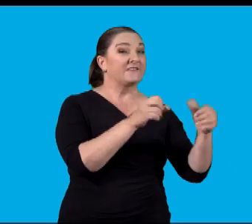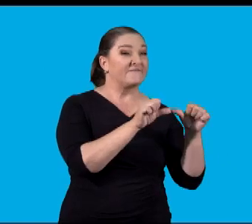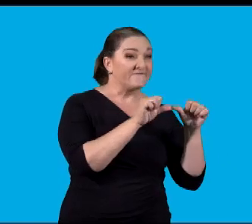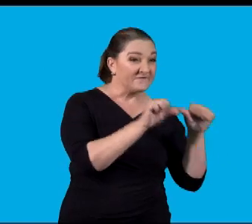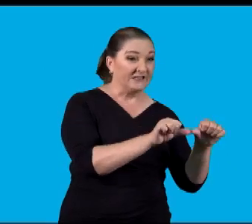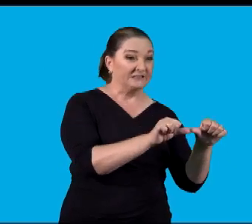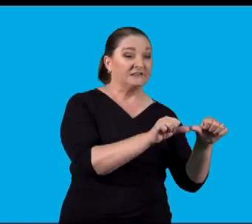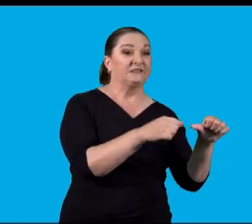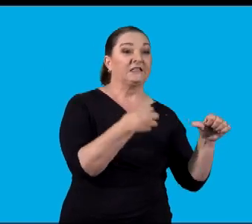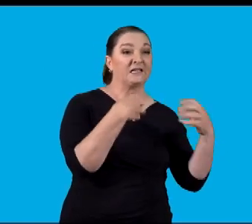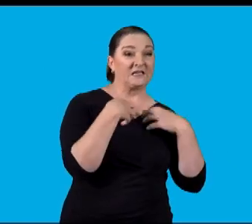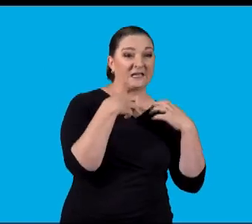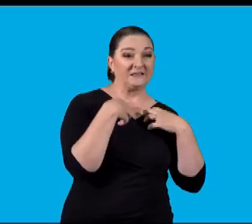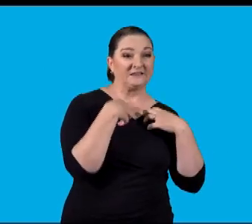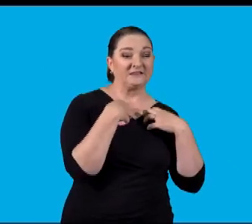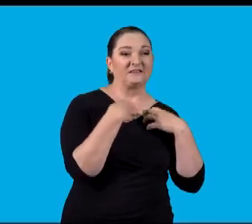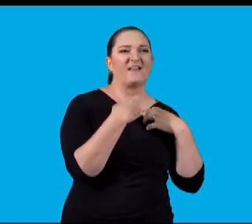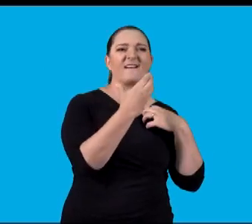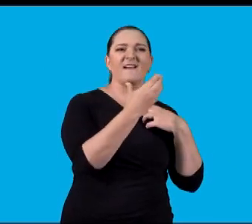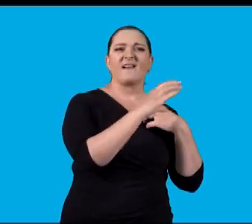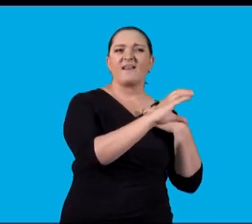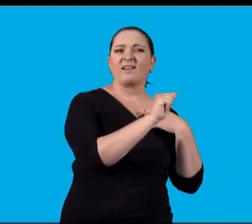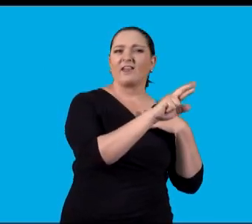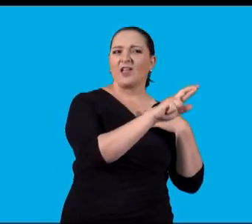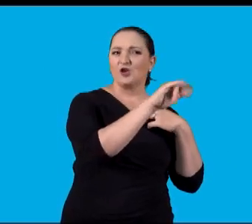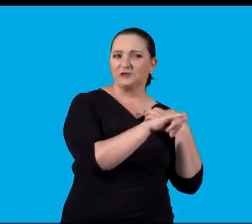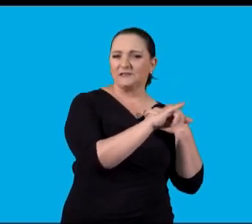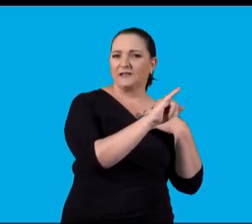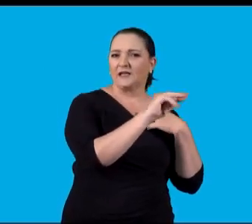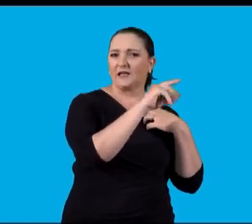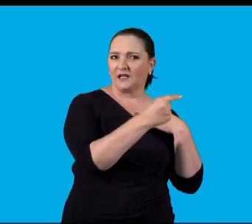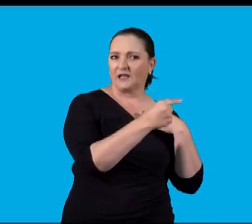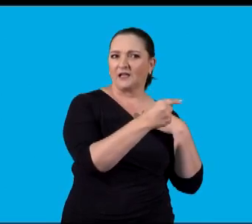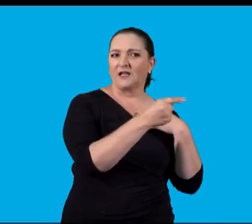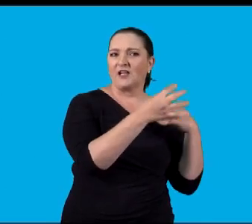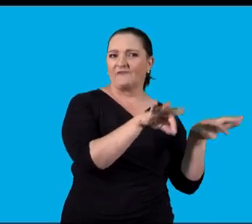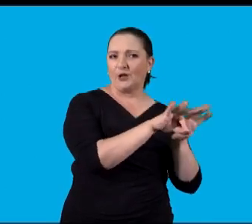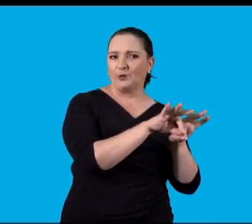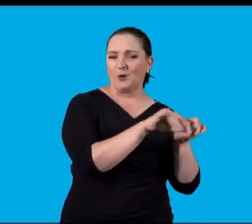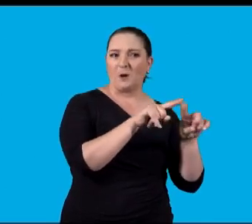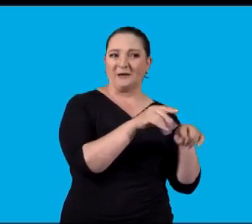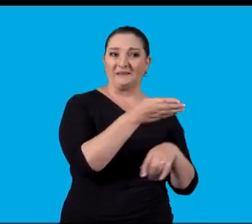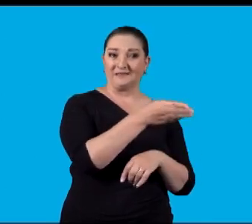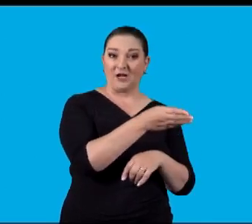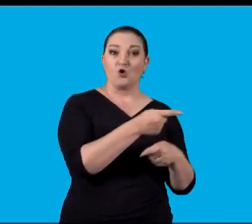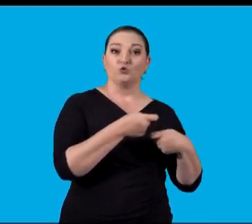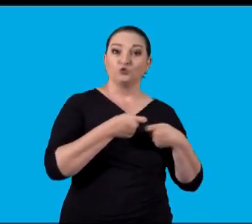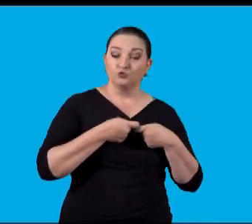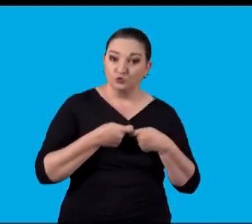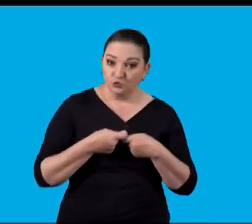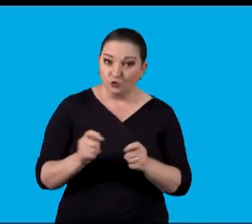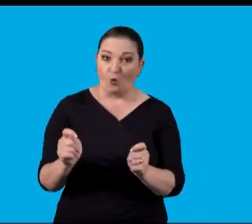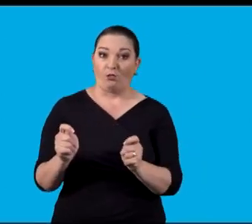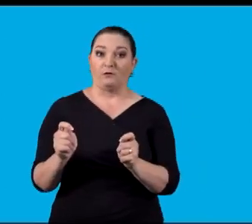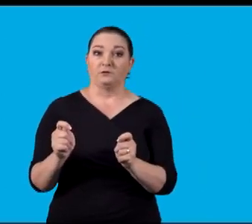fixed assets are at carrying value, Then we're told, old equipment was sold at carrying